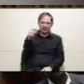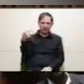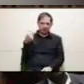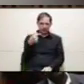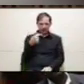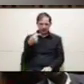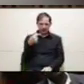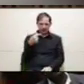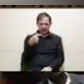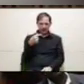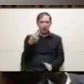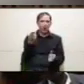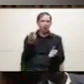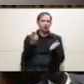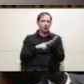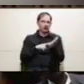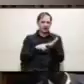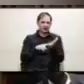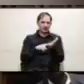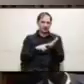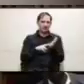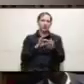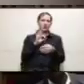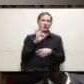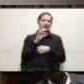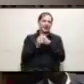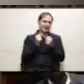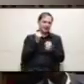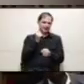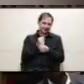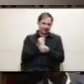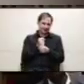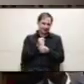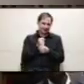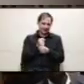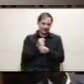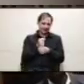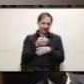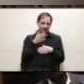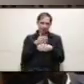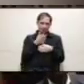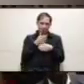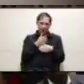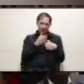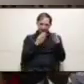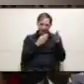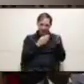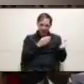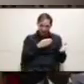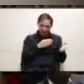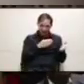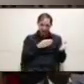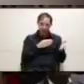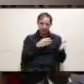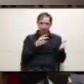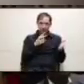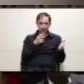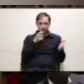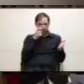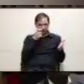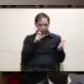It was a contract employment for a period of 3 years. I worked there to verify